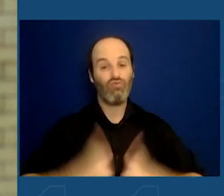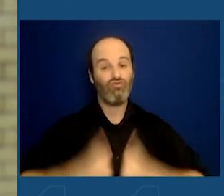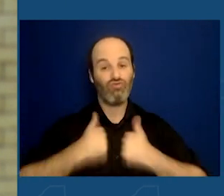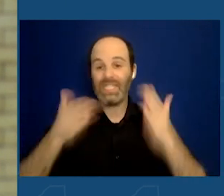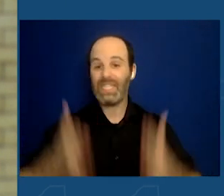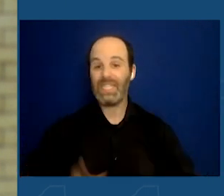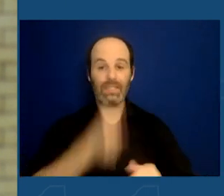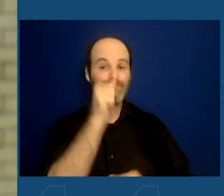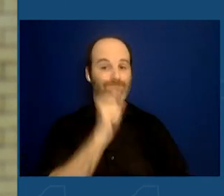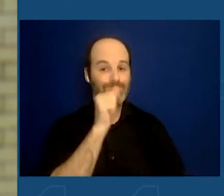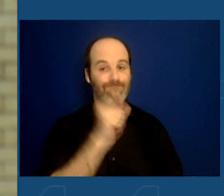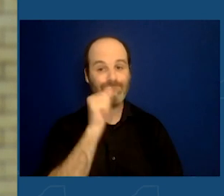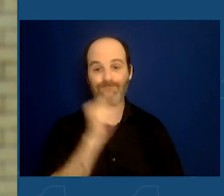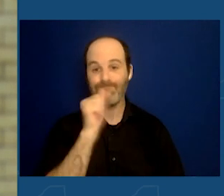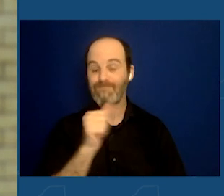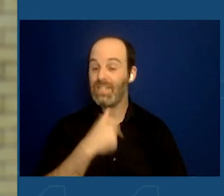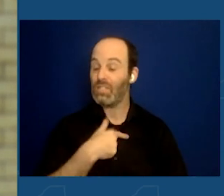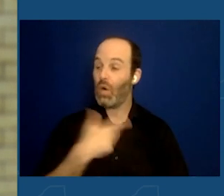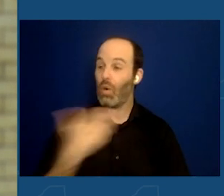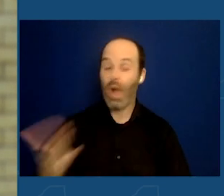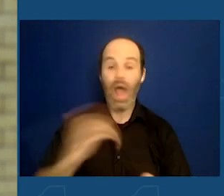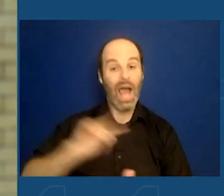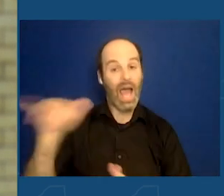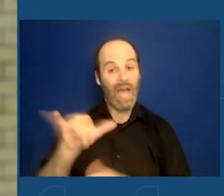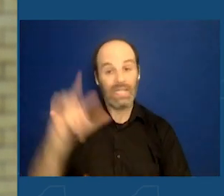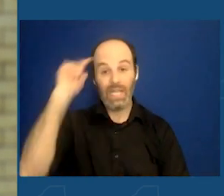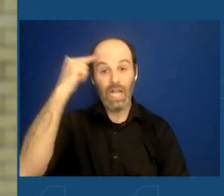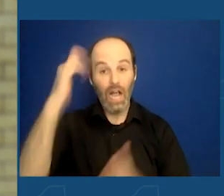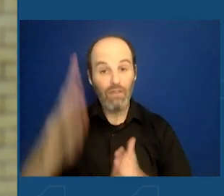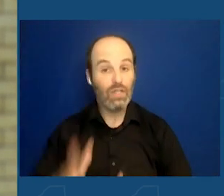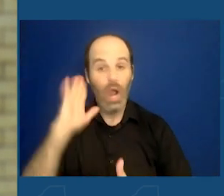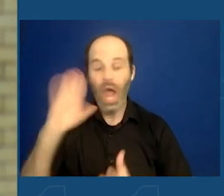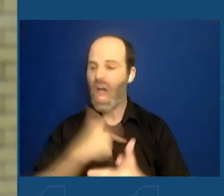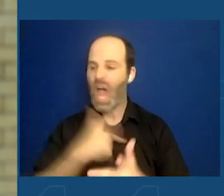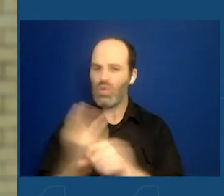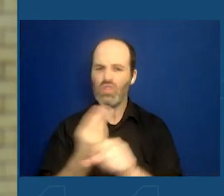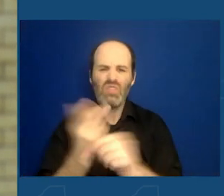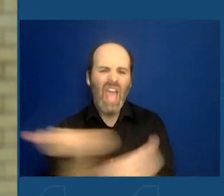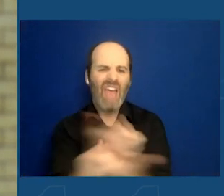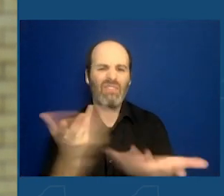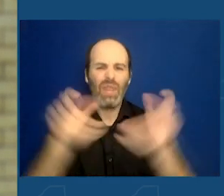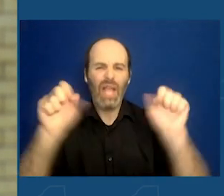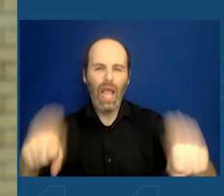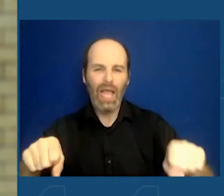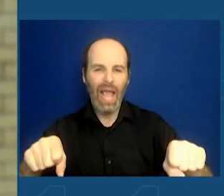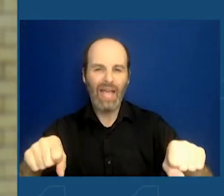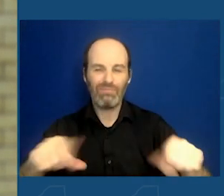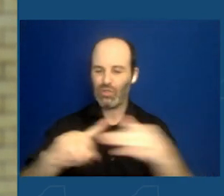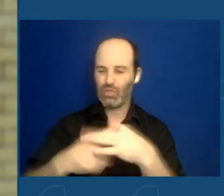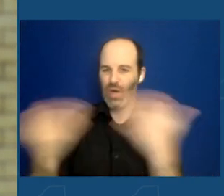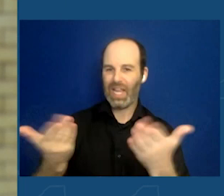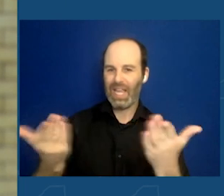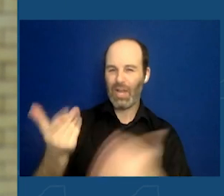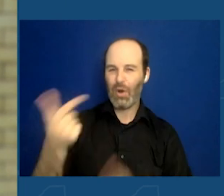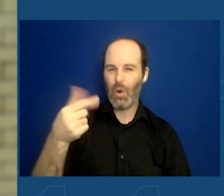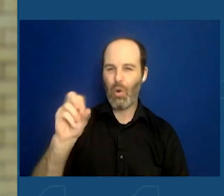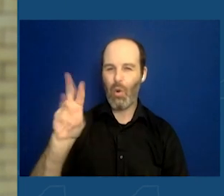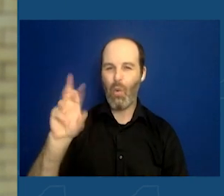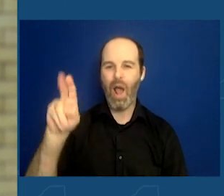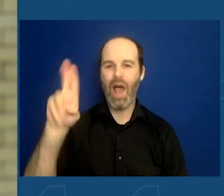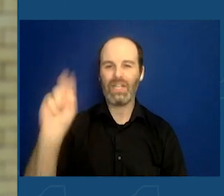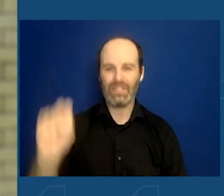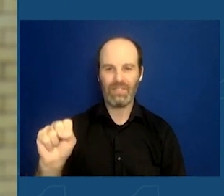as a governor, I'm going to use all the tools that are at my disposal, starting right here in Gowanus. And as I